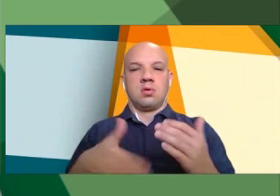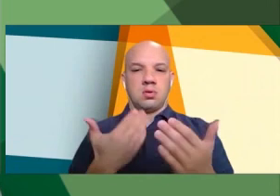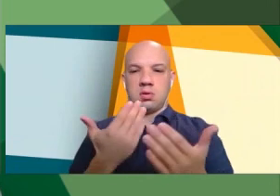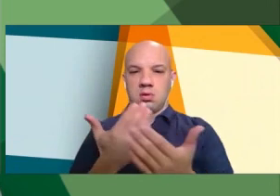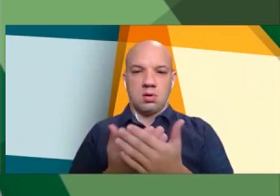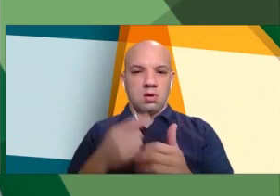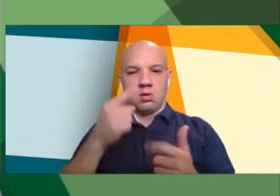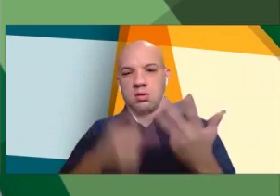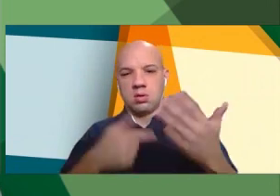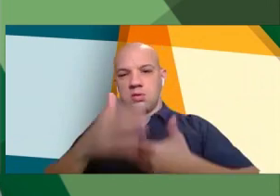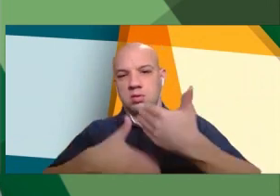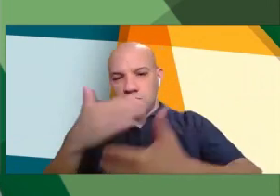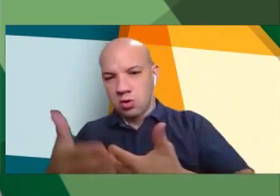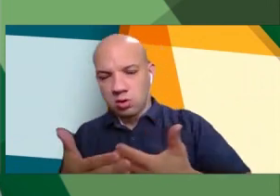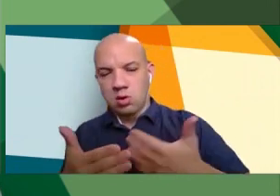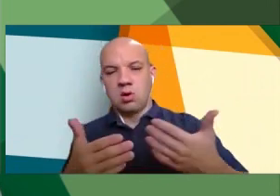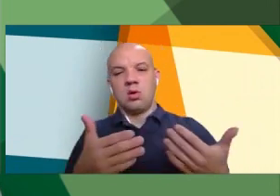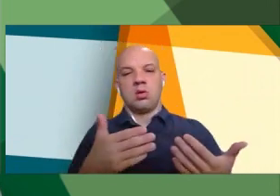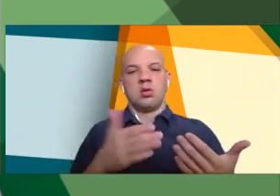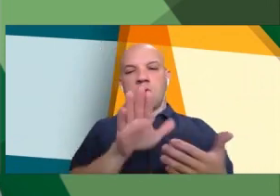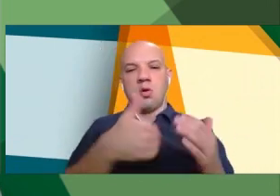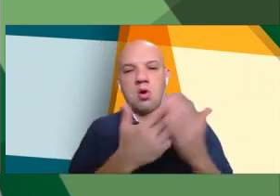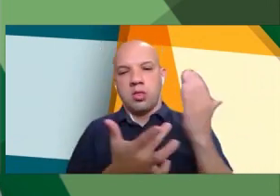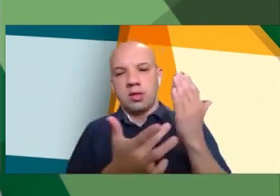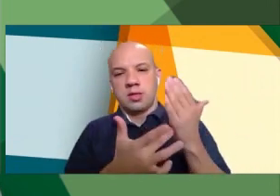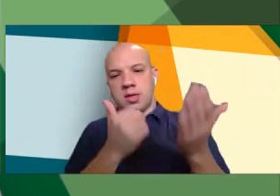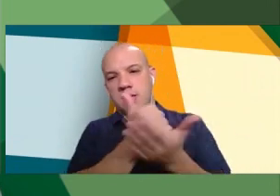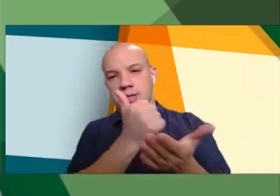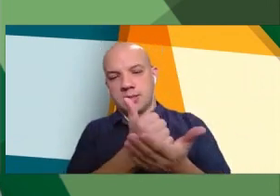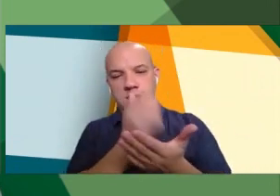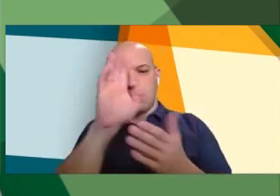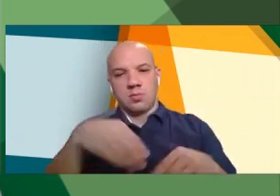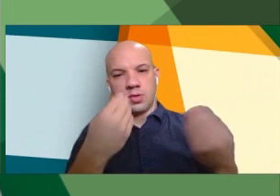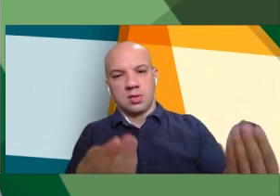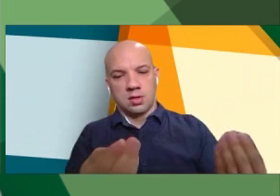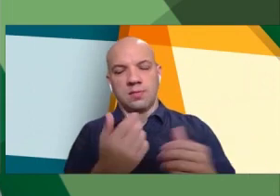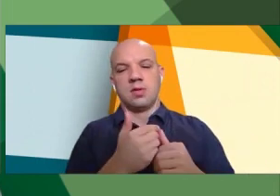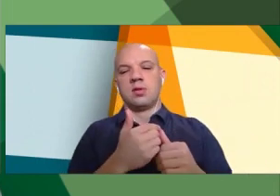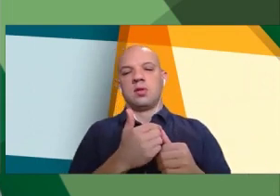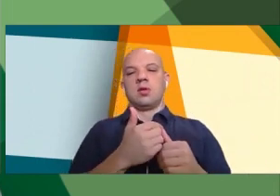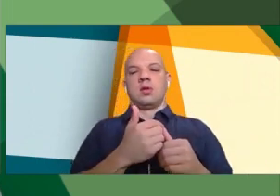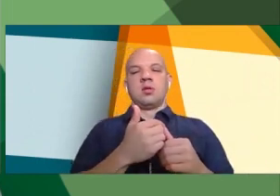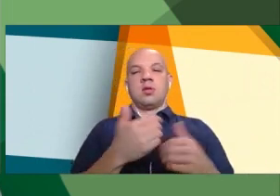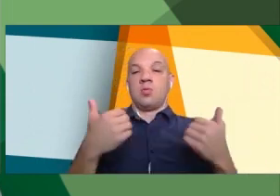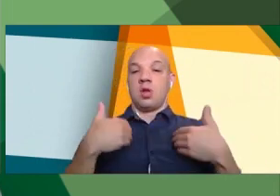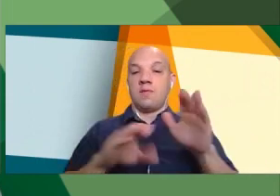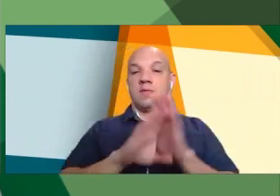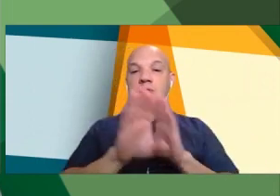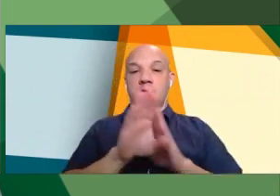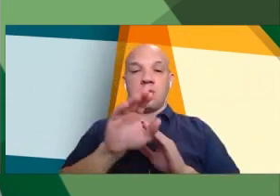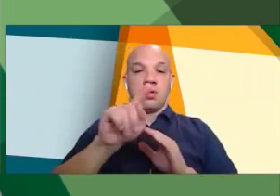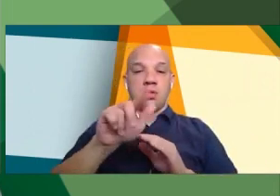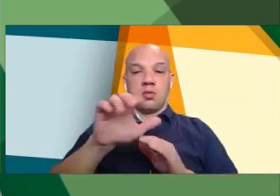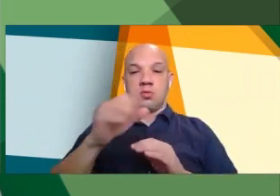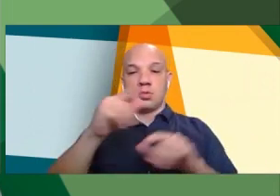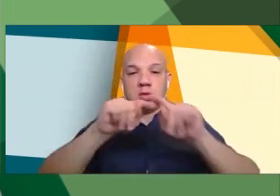and with all that technical assistance that we are going to provide you. We have developed tools and templates to make